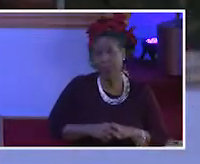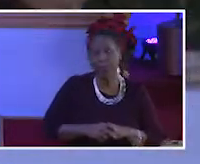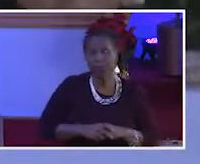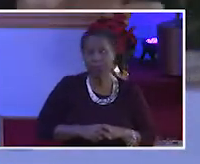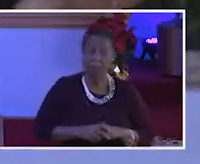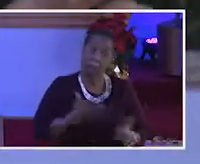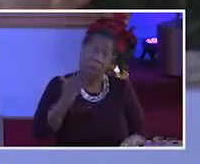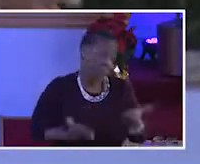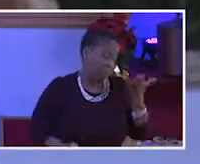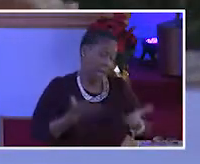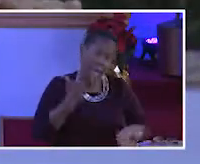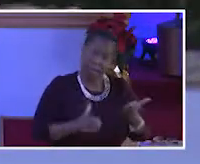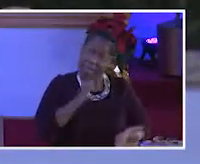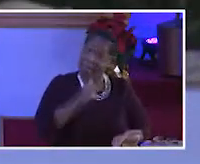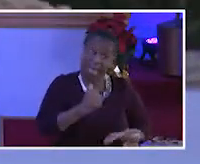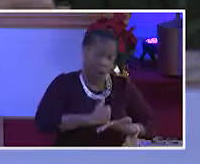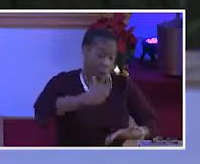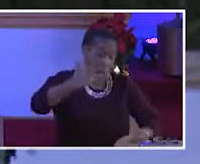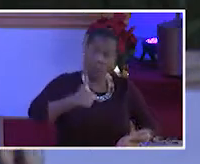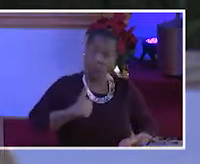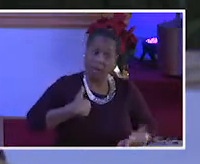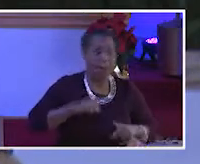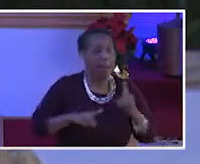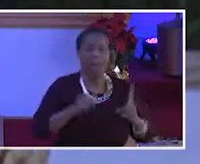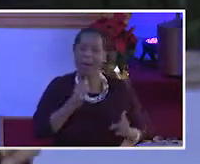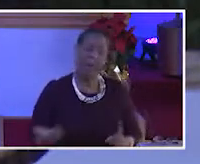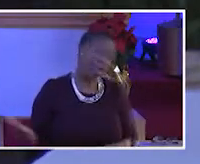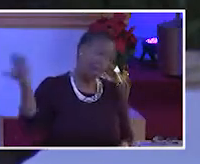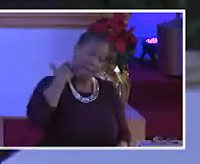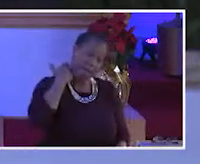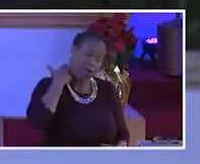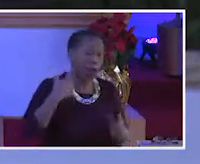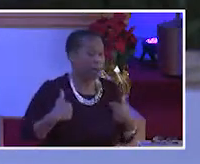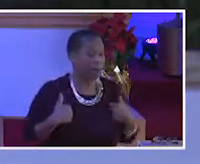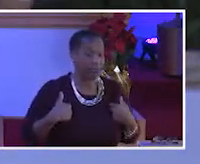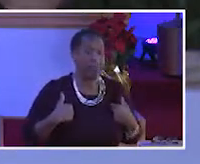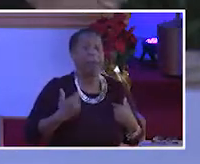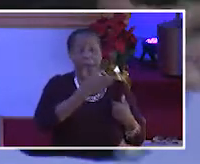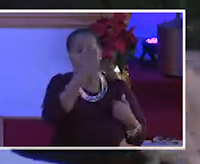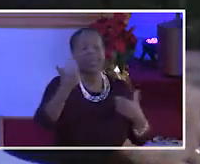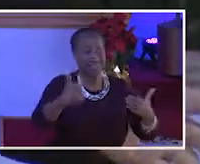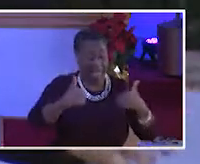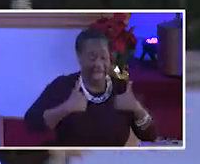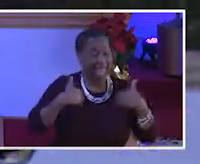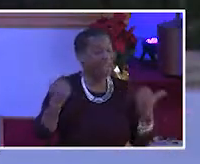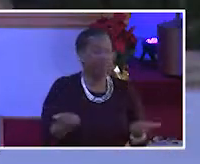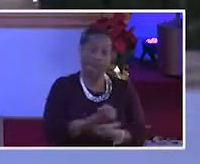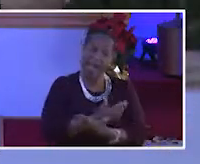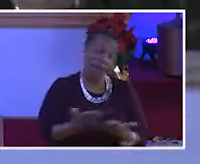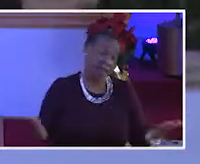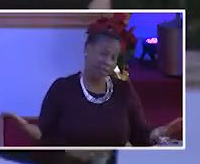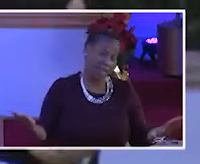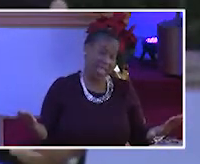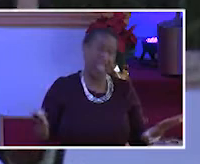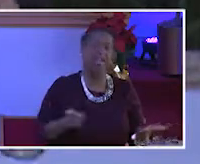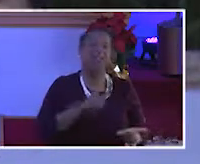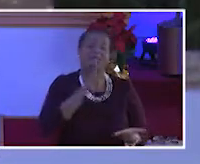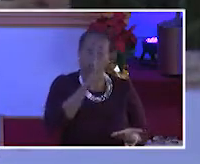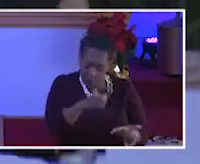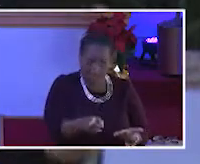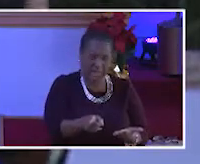I may not be wealthy, but I'm not bankrupt, because I've got everything that